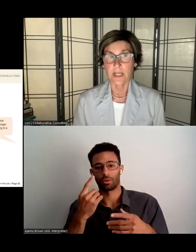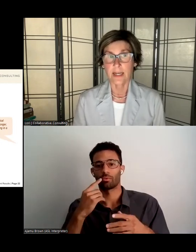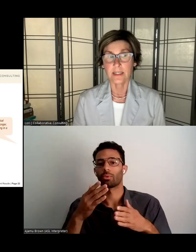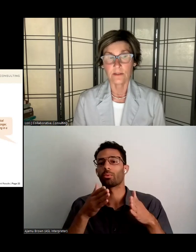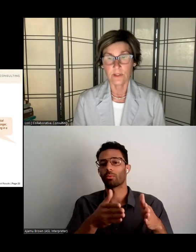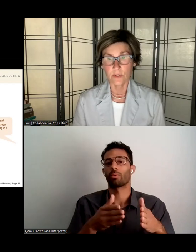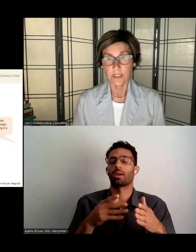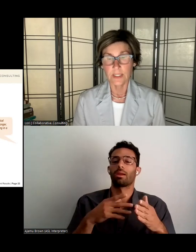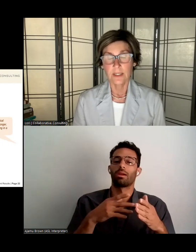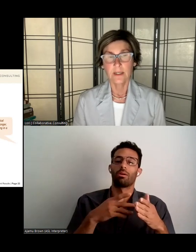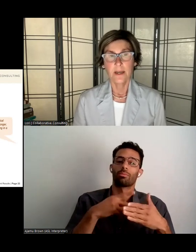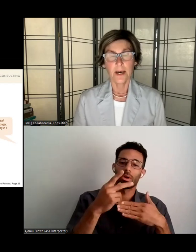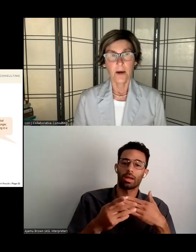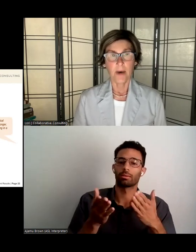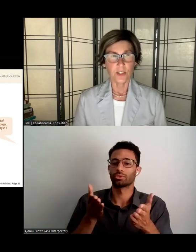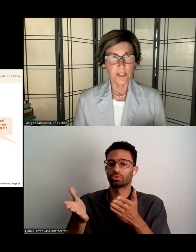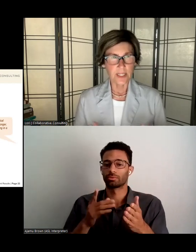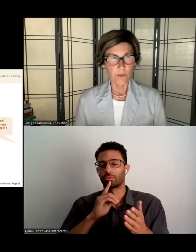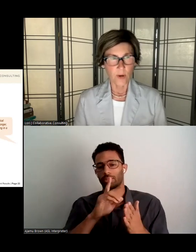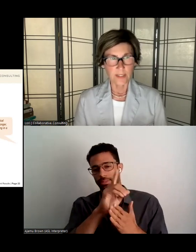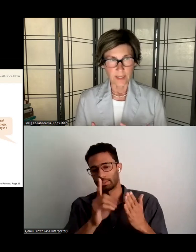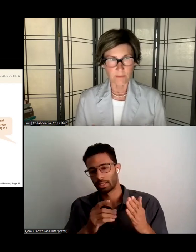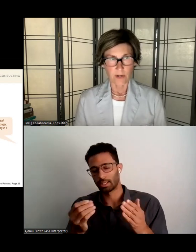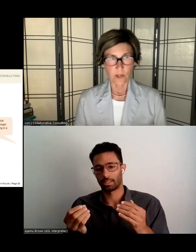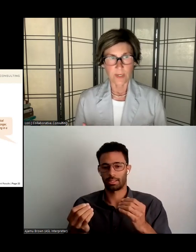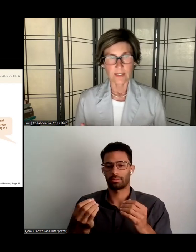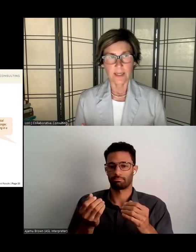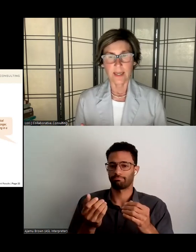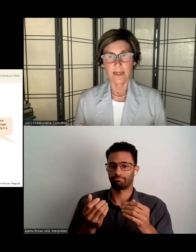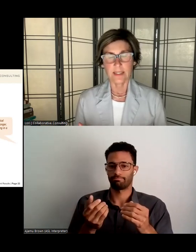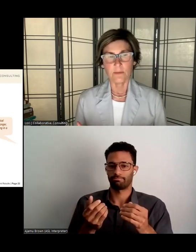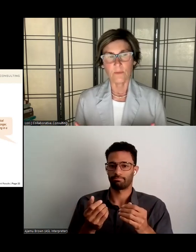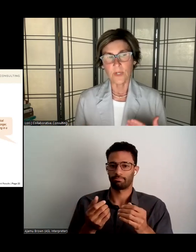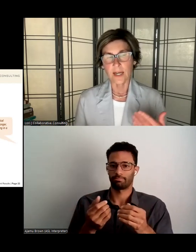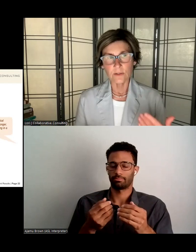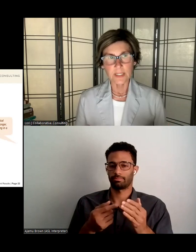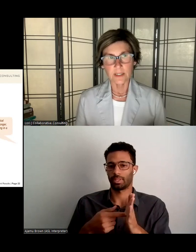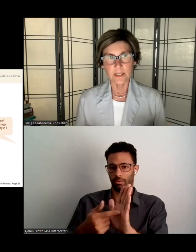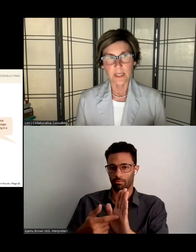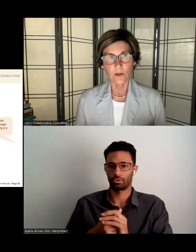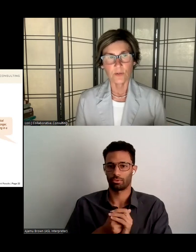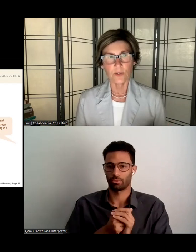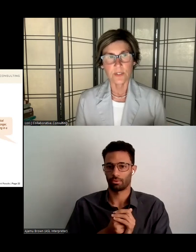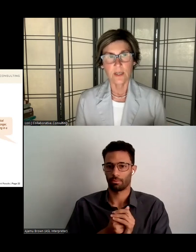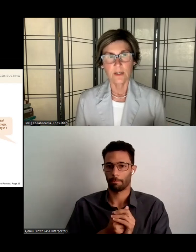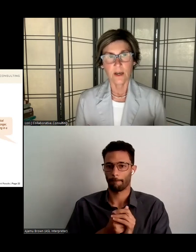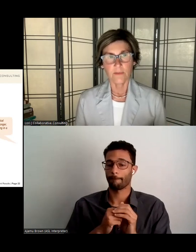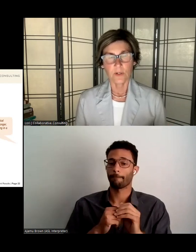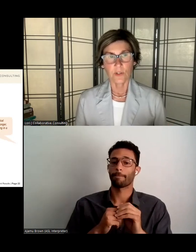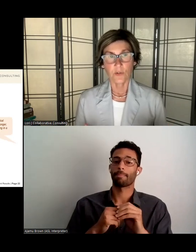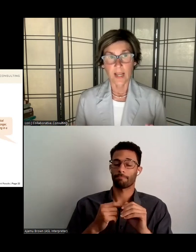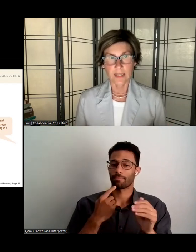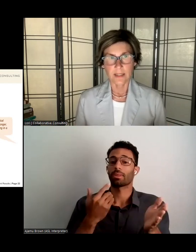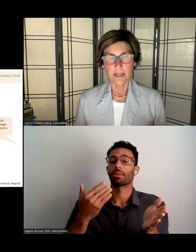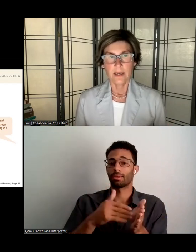are designed and delivered. I should say one thing very quickly again, is that not only did stakeholders